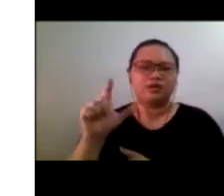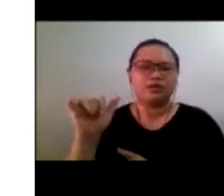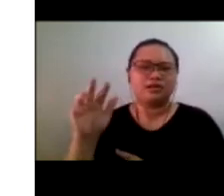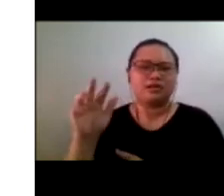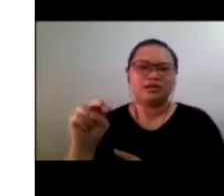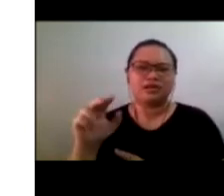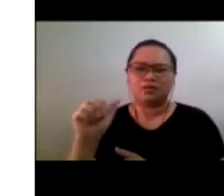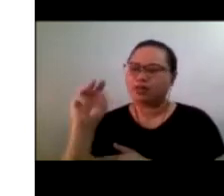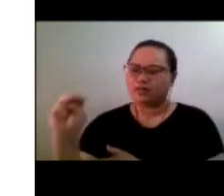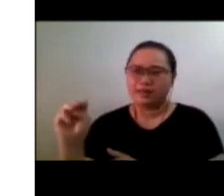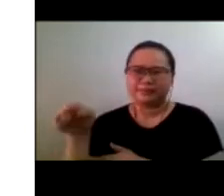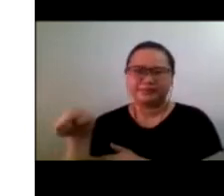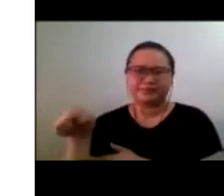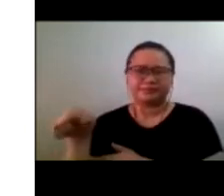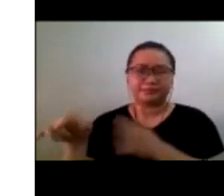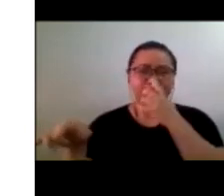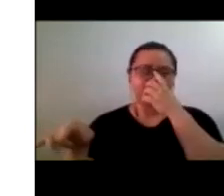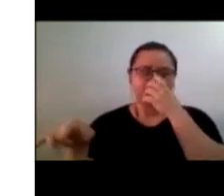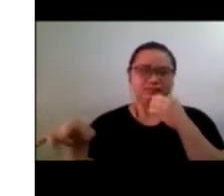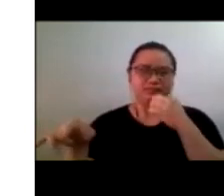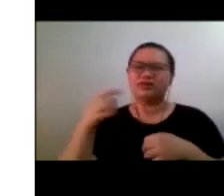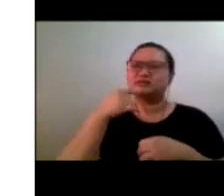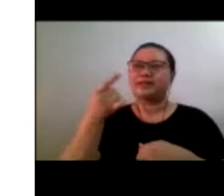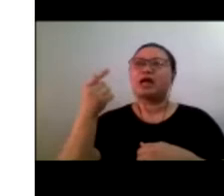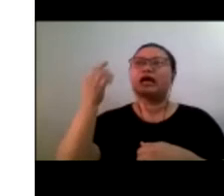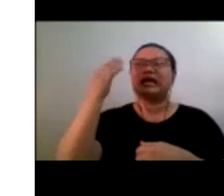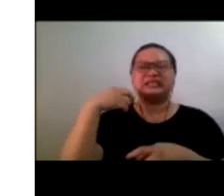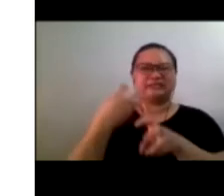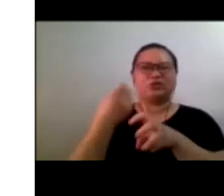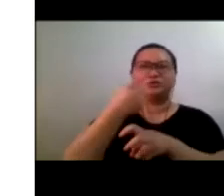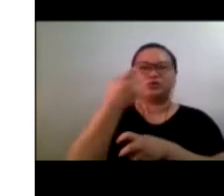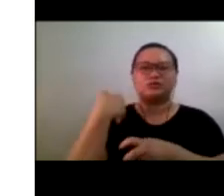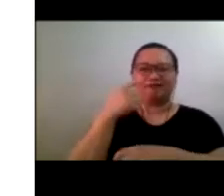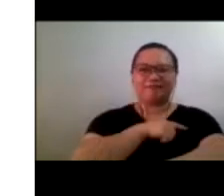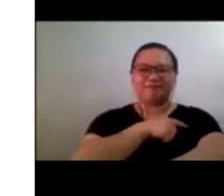have something to do with power relations, that maybe some of us,